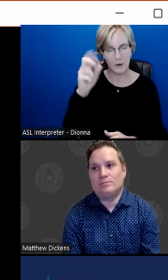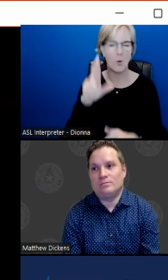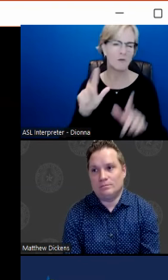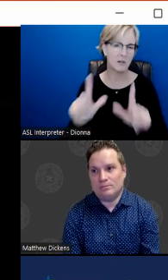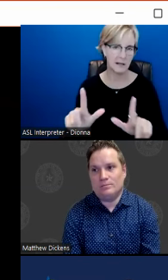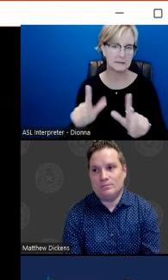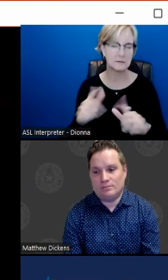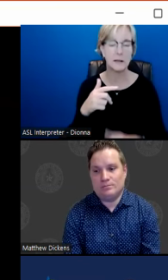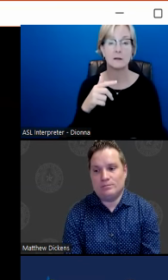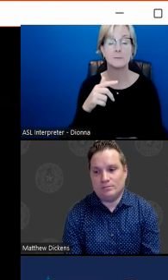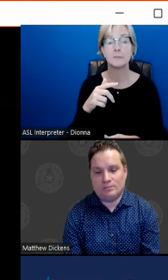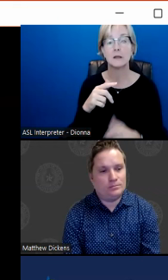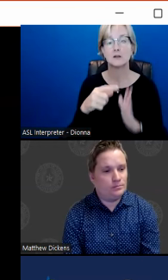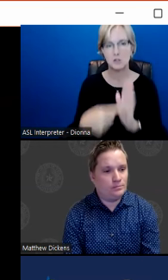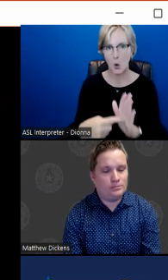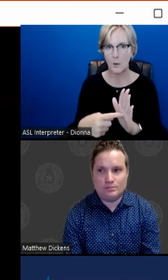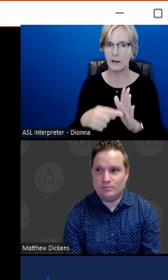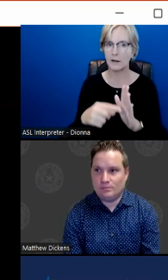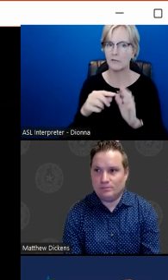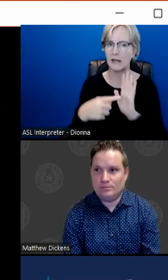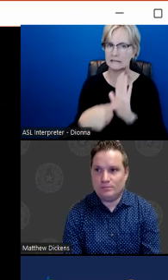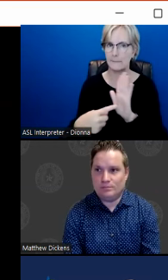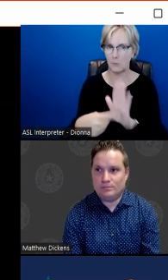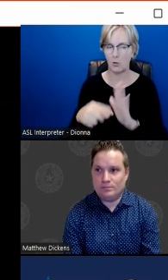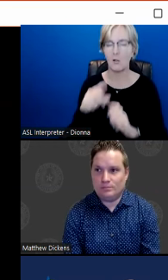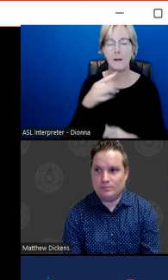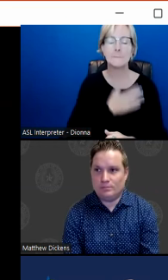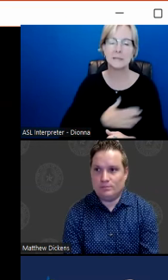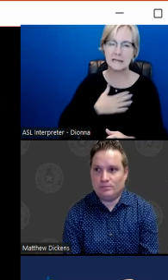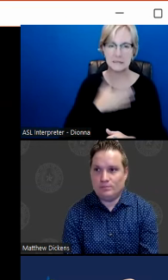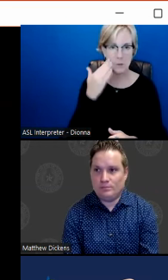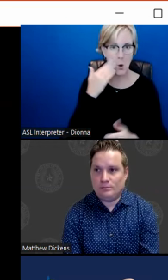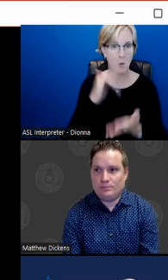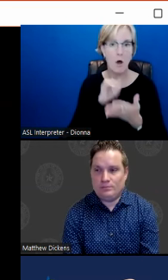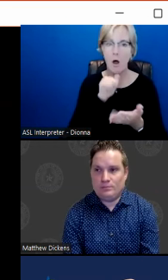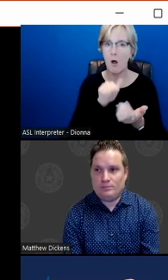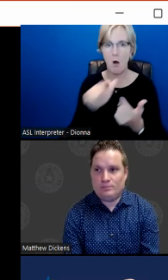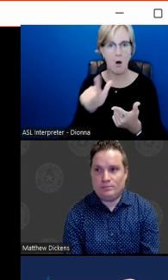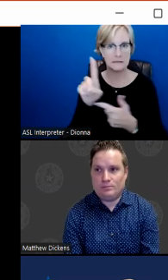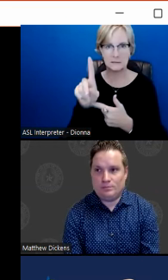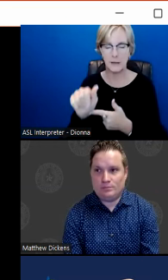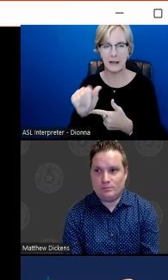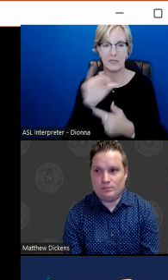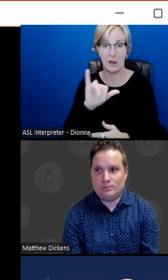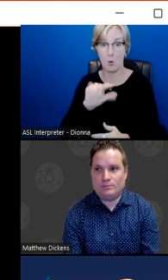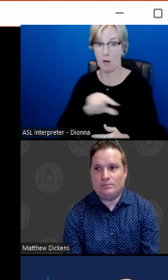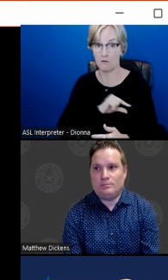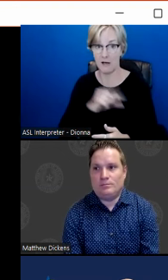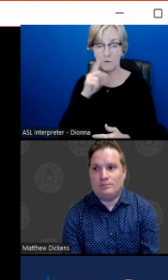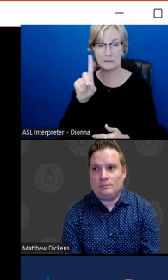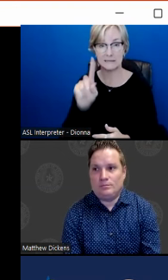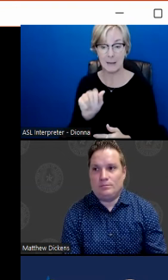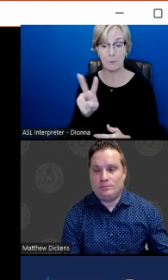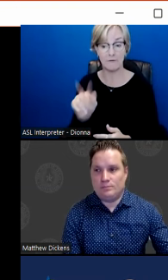license plate featuring the ISA. Please, please be aware that not all disabilities that qualify for a disabled